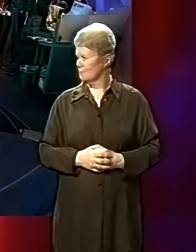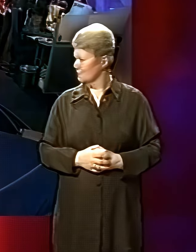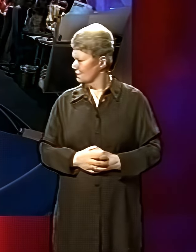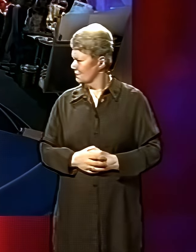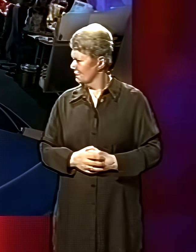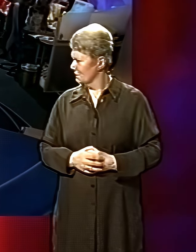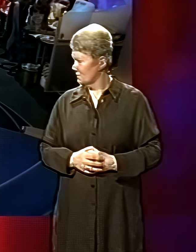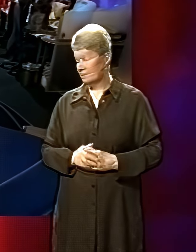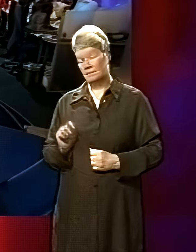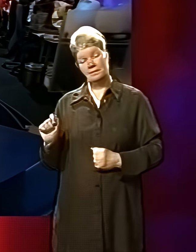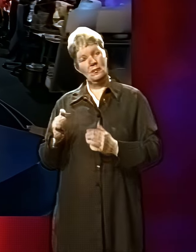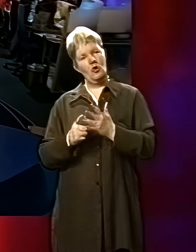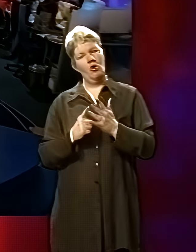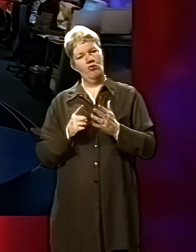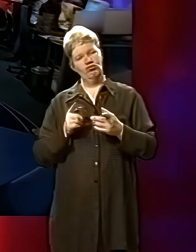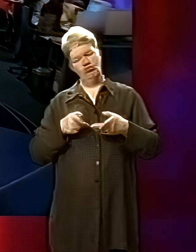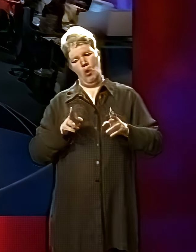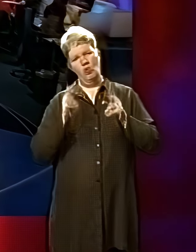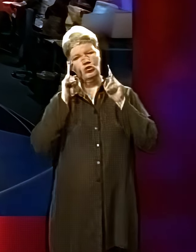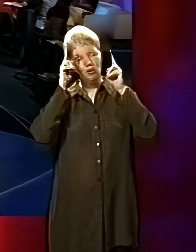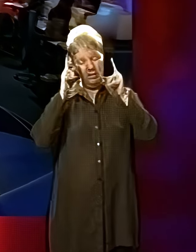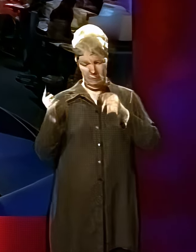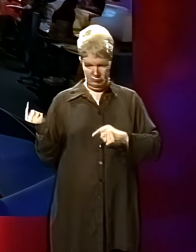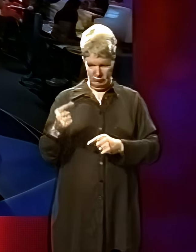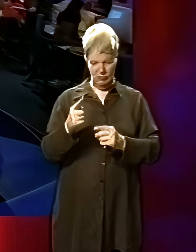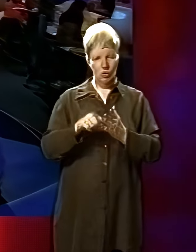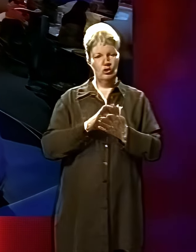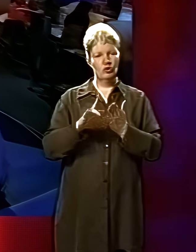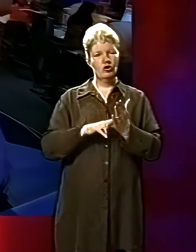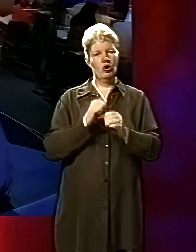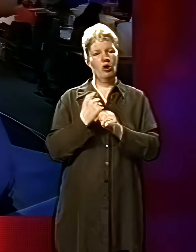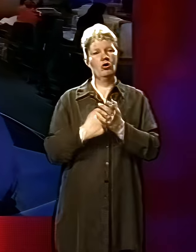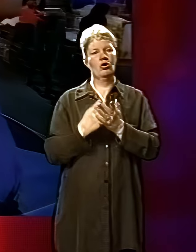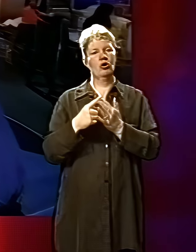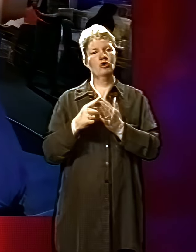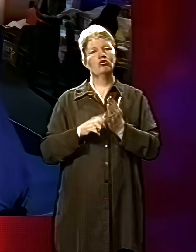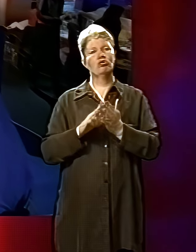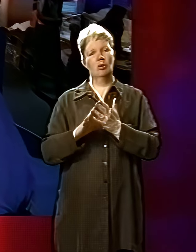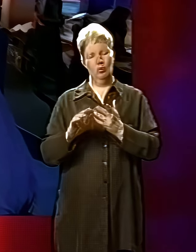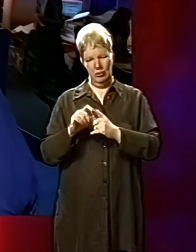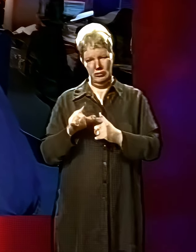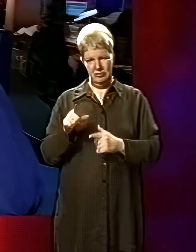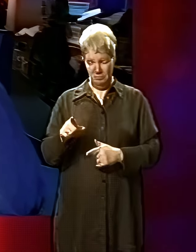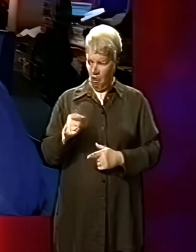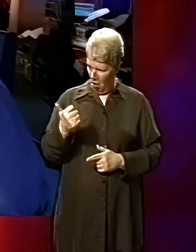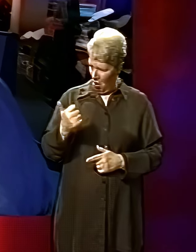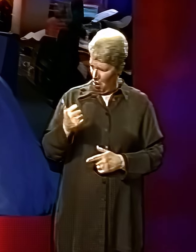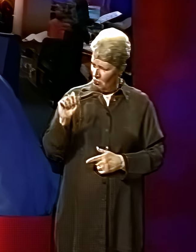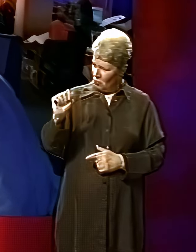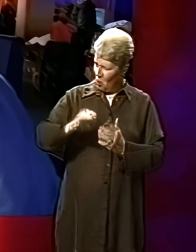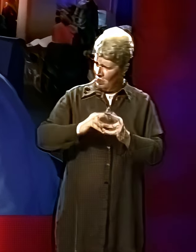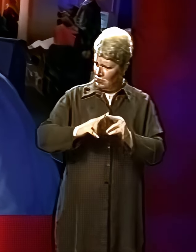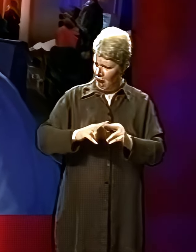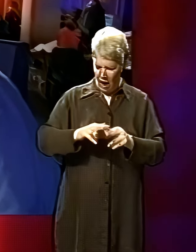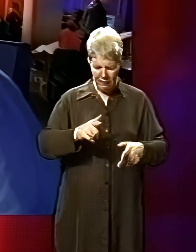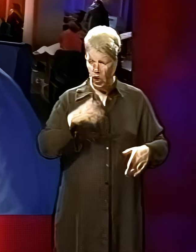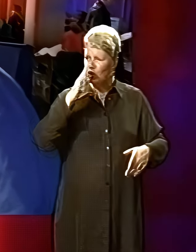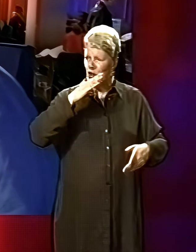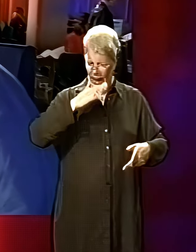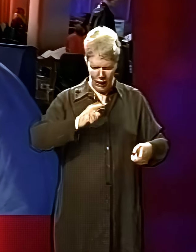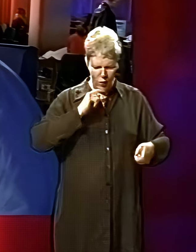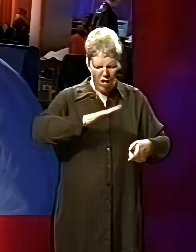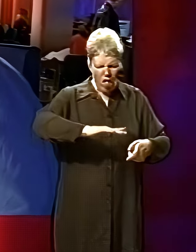Road Chef joins us. Hiya, John. But it was good of your lady there to offer to de-skin the chili con carne. Credit where credit's